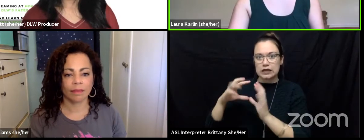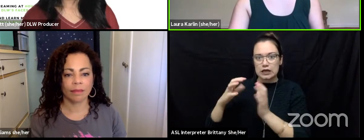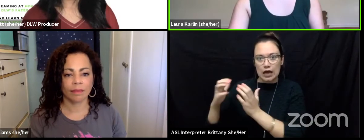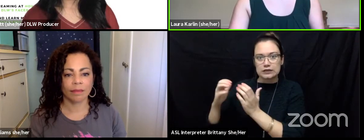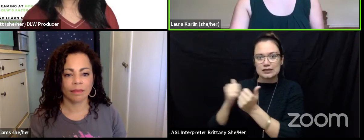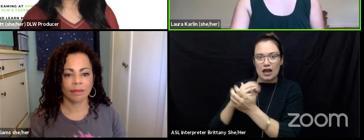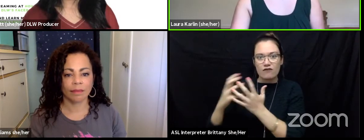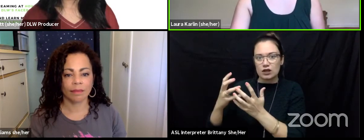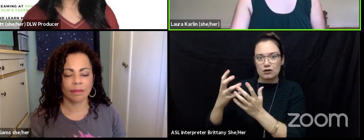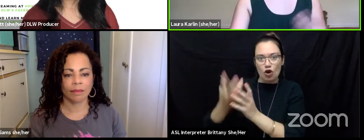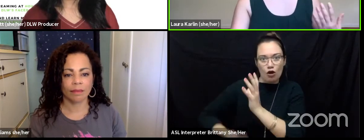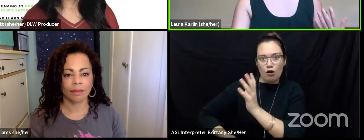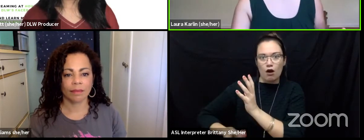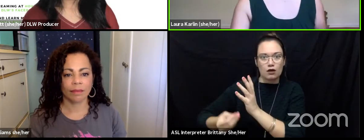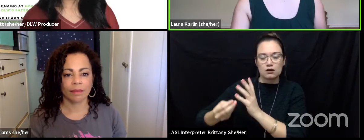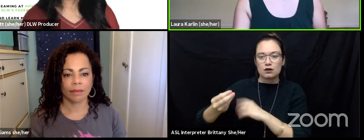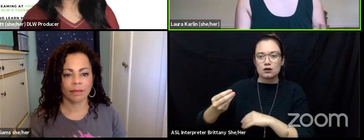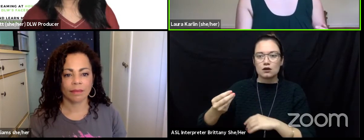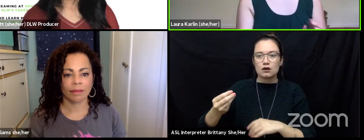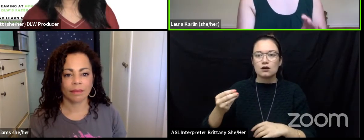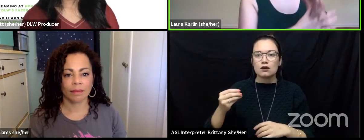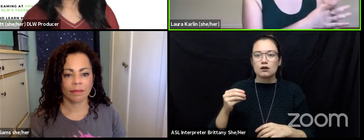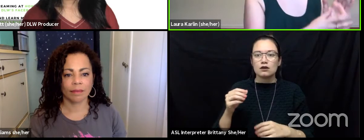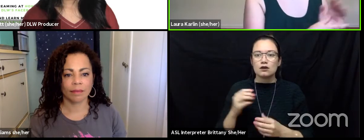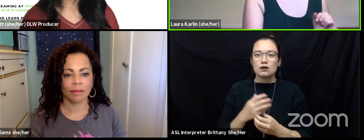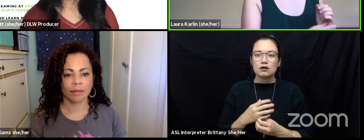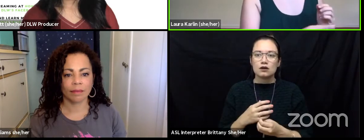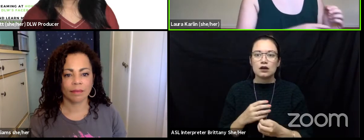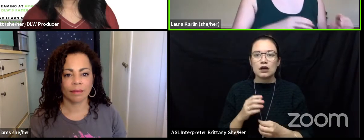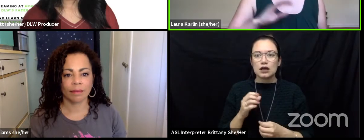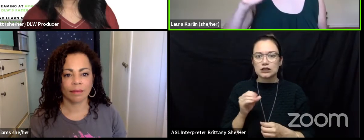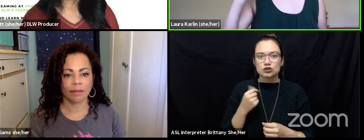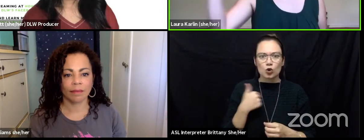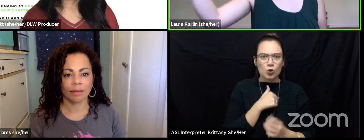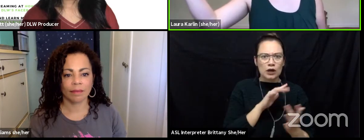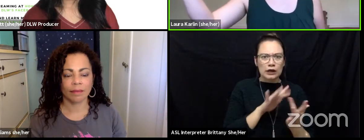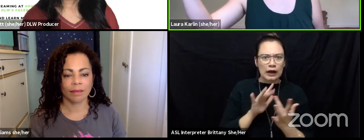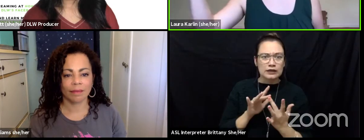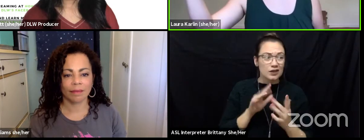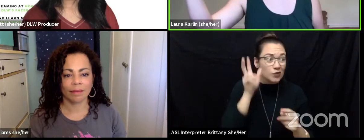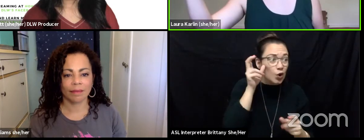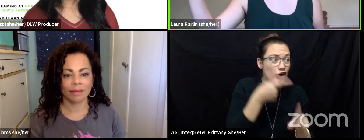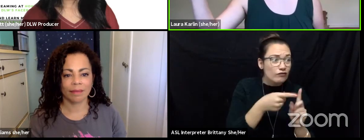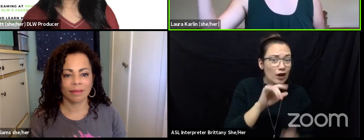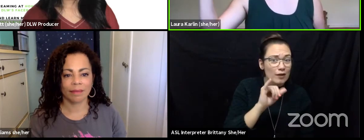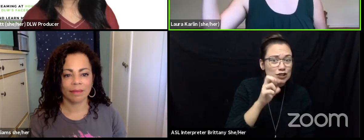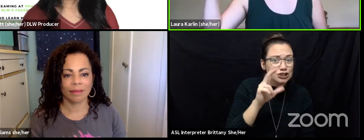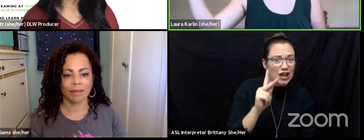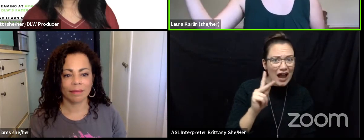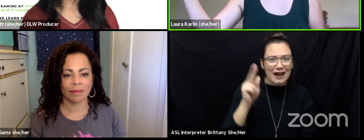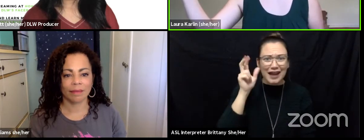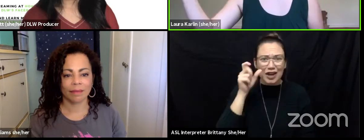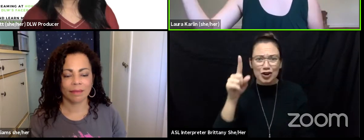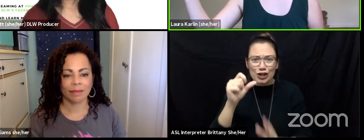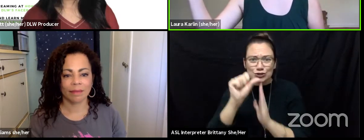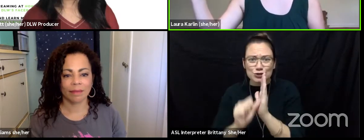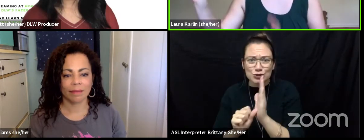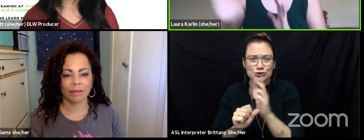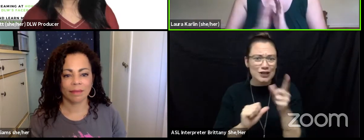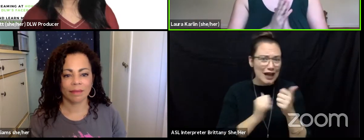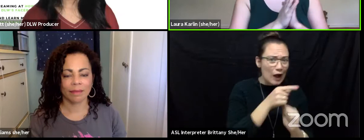video conference saying, well, has anyone heard from Jack? And you know, I know that so-and-so had surgery, and does anyone know how